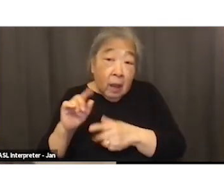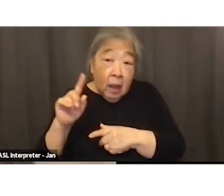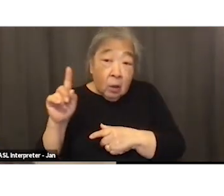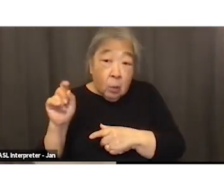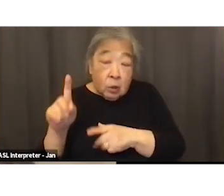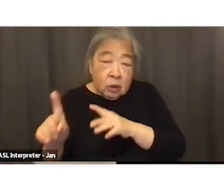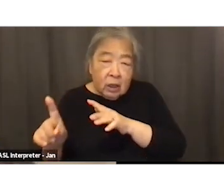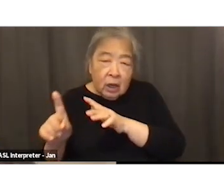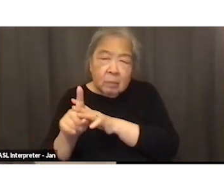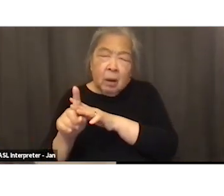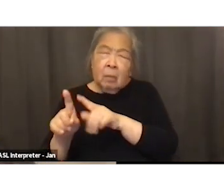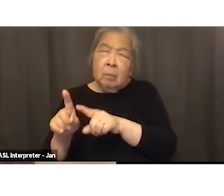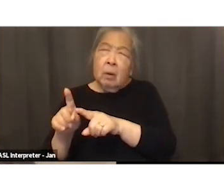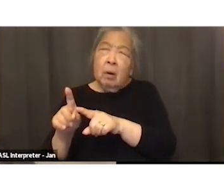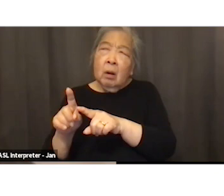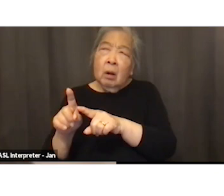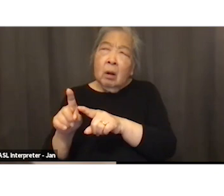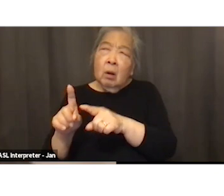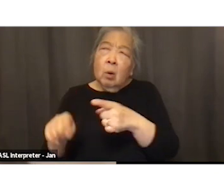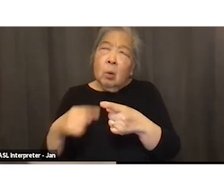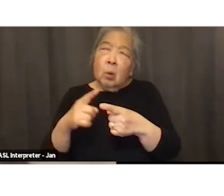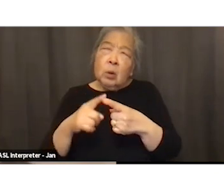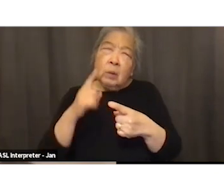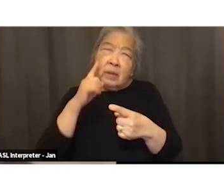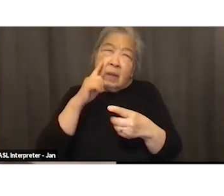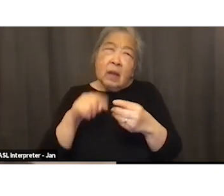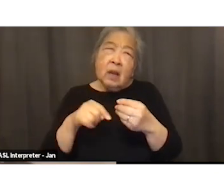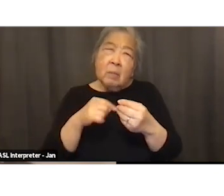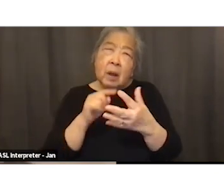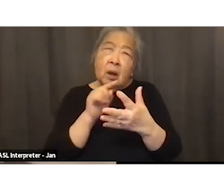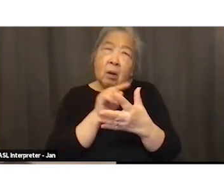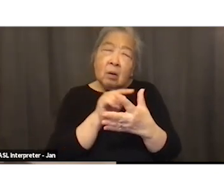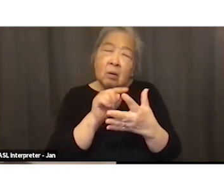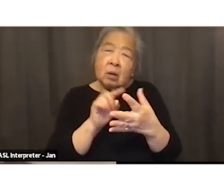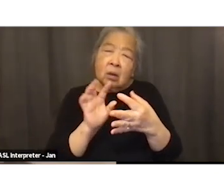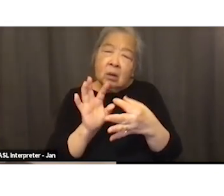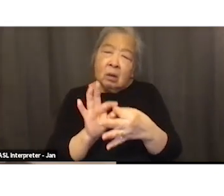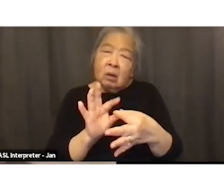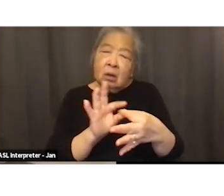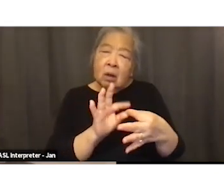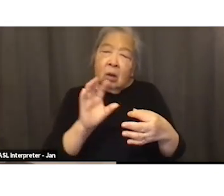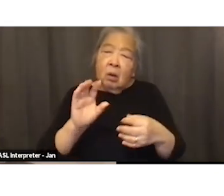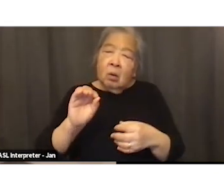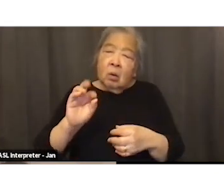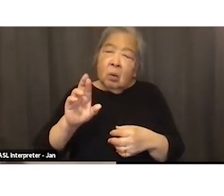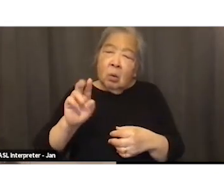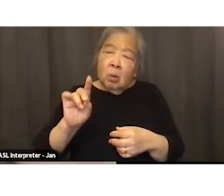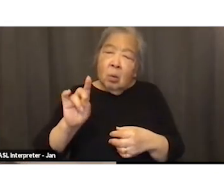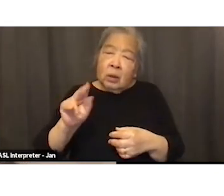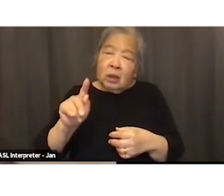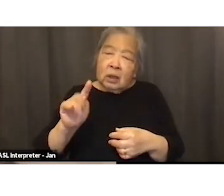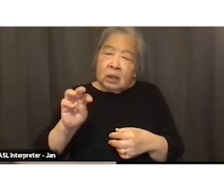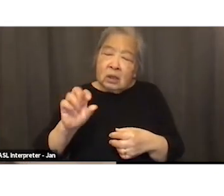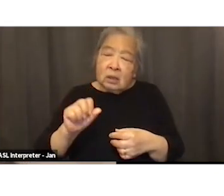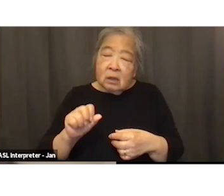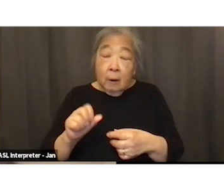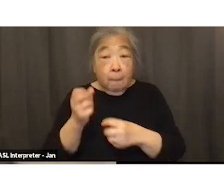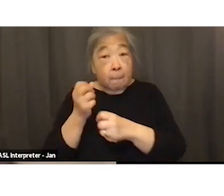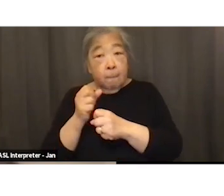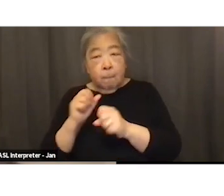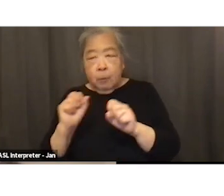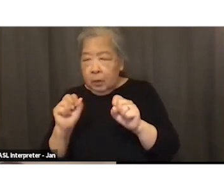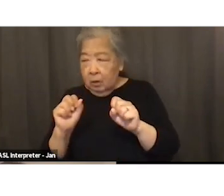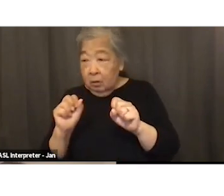about in just kind of thinking about coordinates, right? Like freedom for me doesn't feel like it belongs in a corner or a drawer,